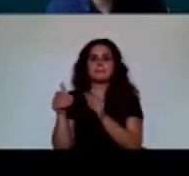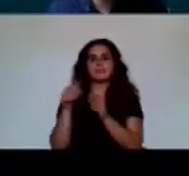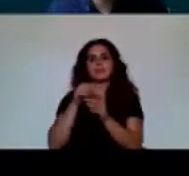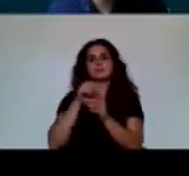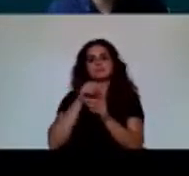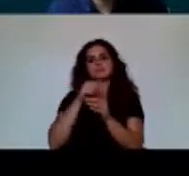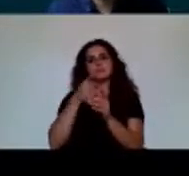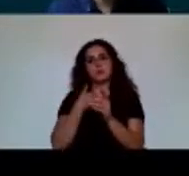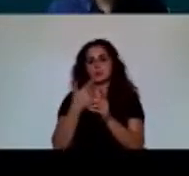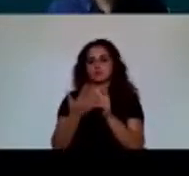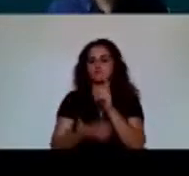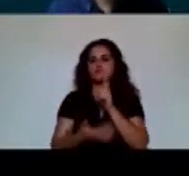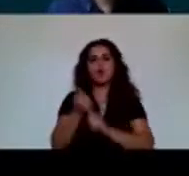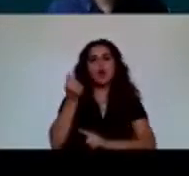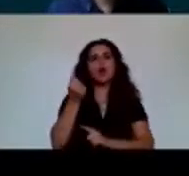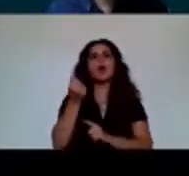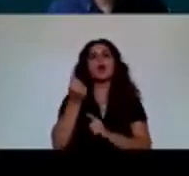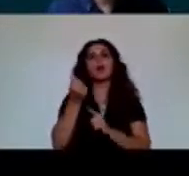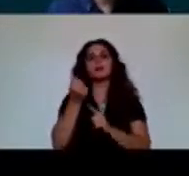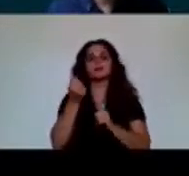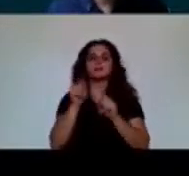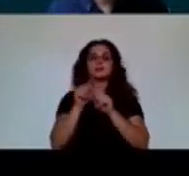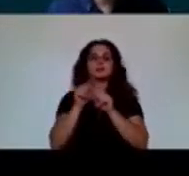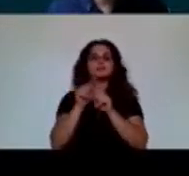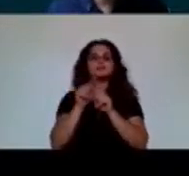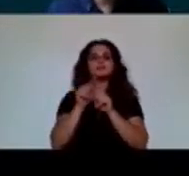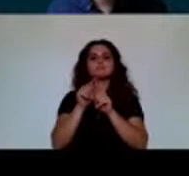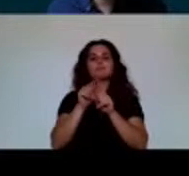to convince you that